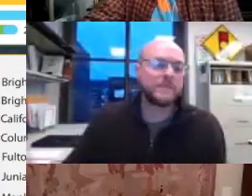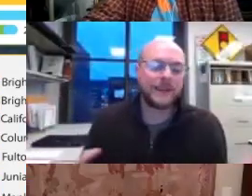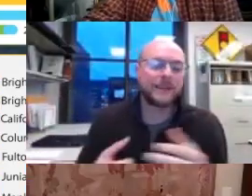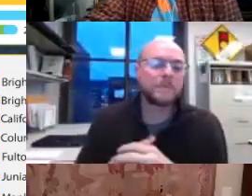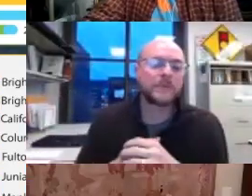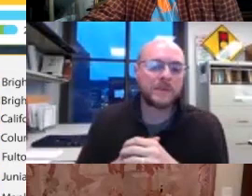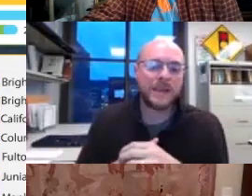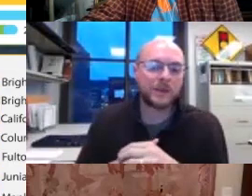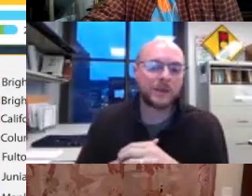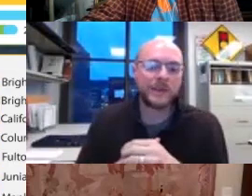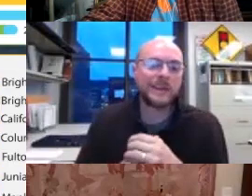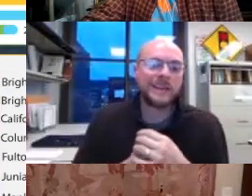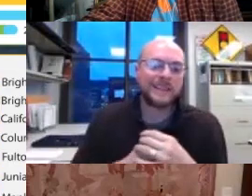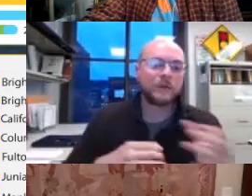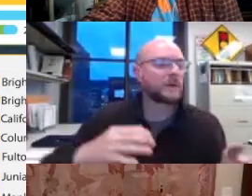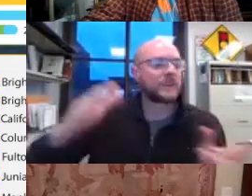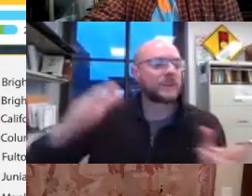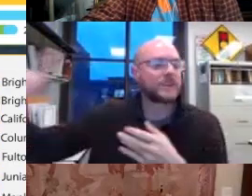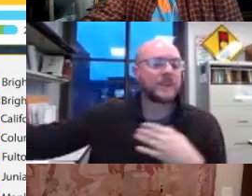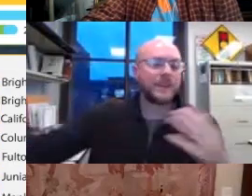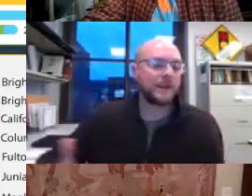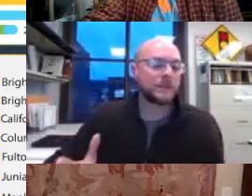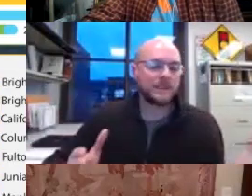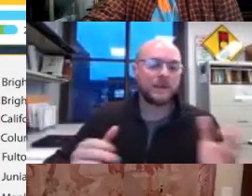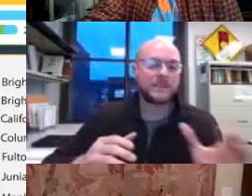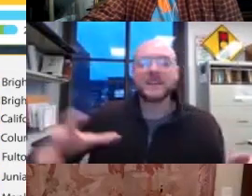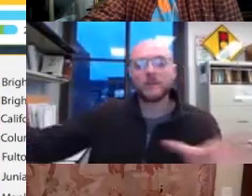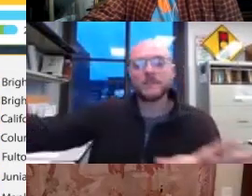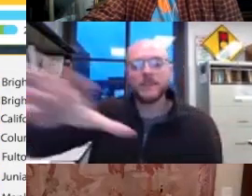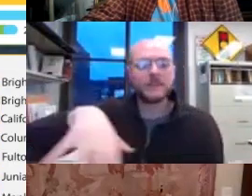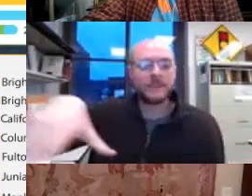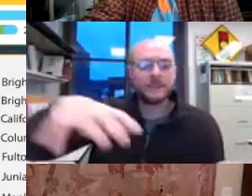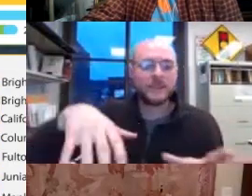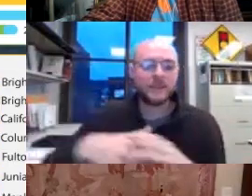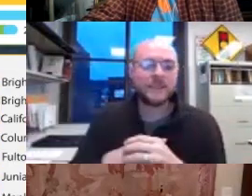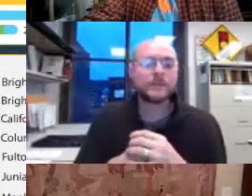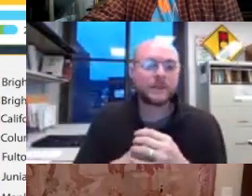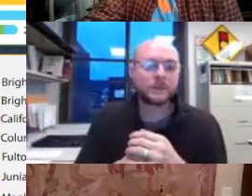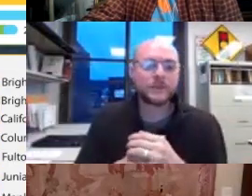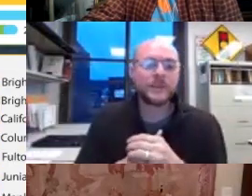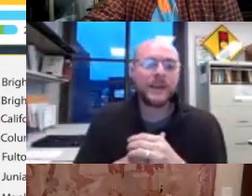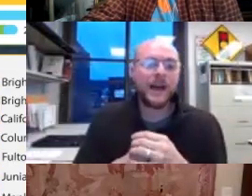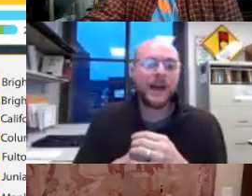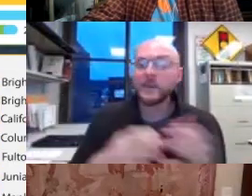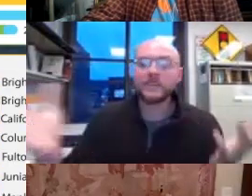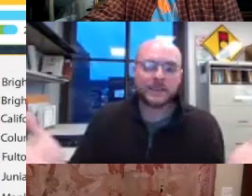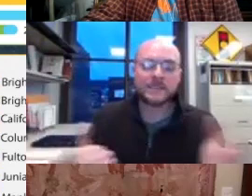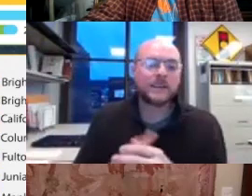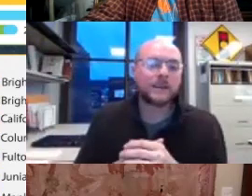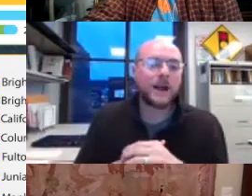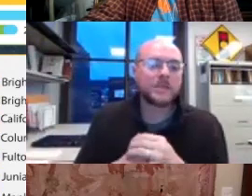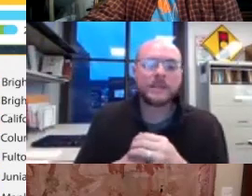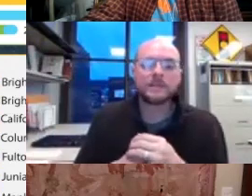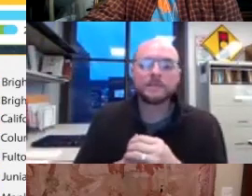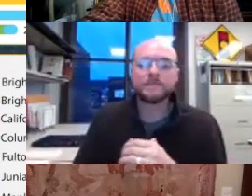more feedback comes from the neighborhood that they would prefer something else, something else in those circles, we can certainly consider